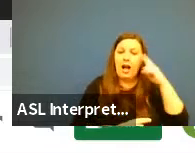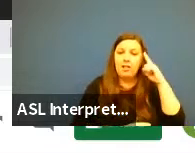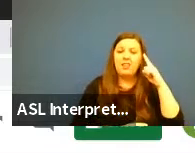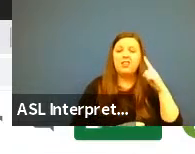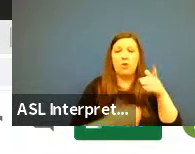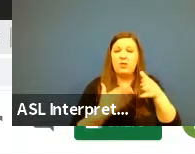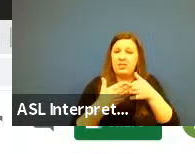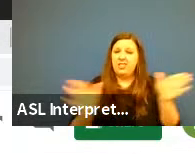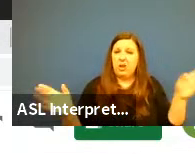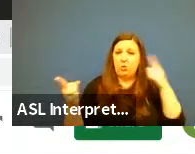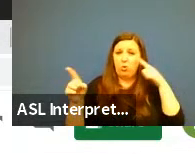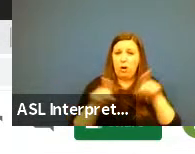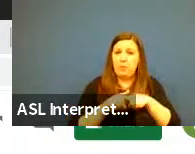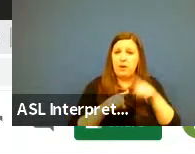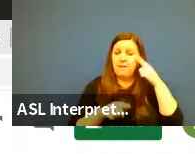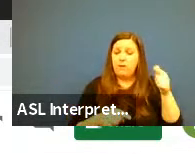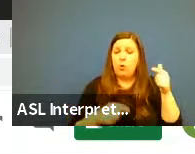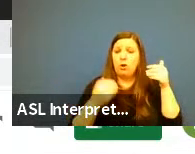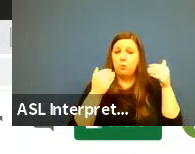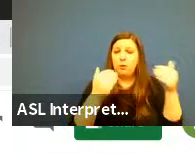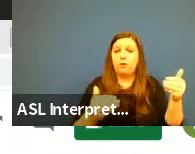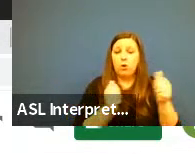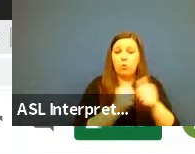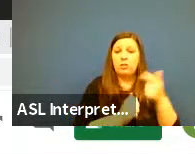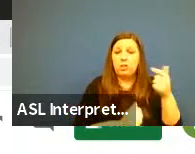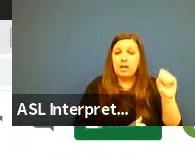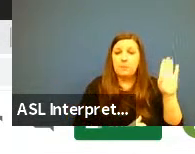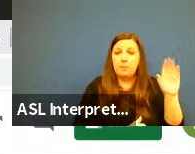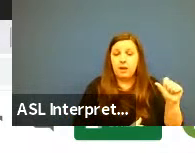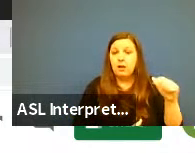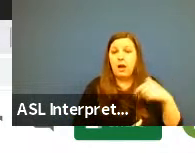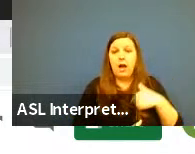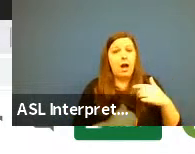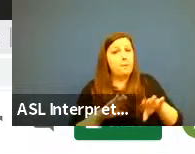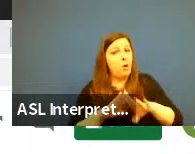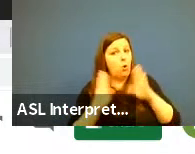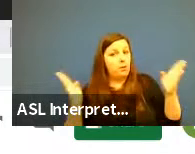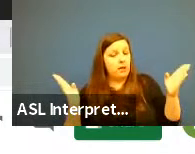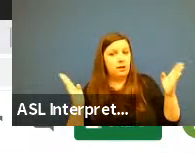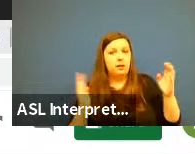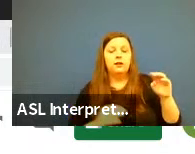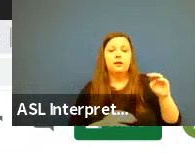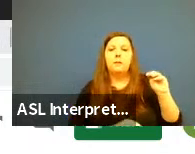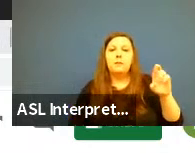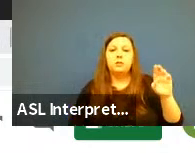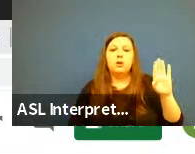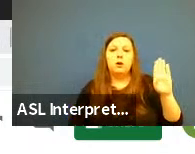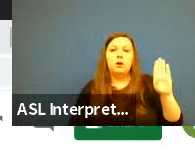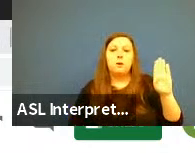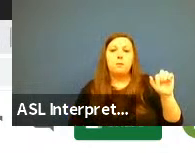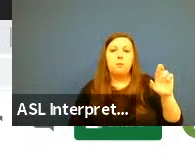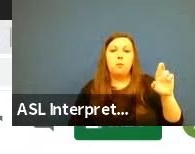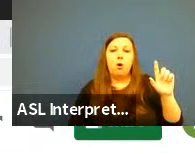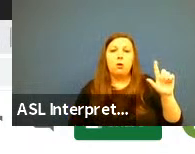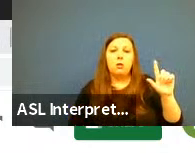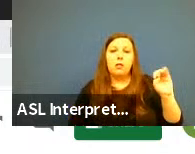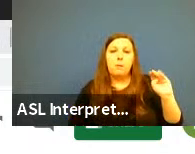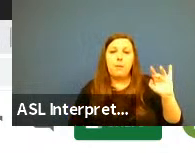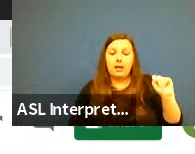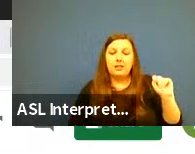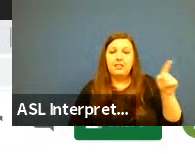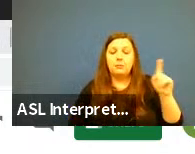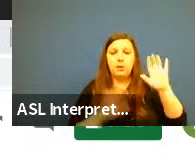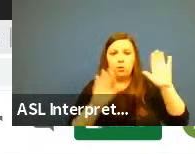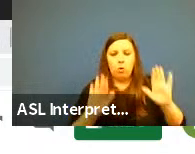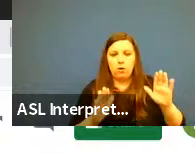GSBA. I am open to, Mr. Barliman has been a wonderful,